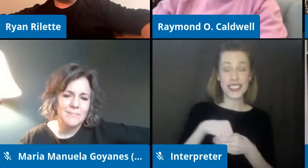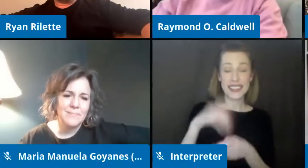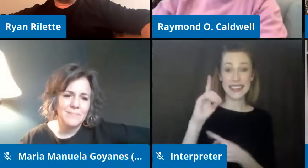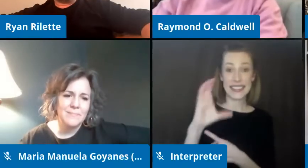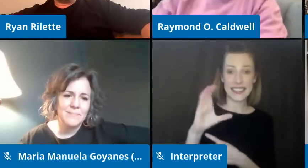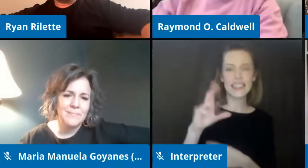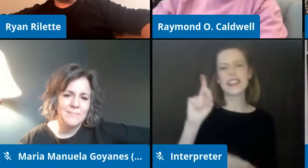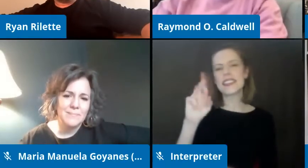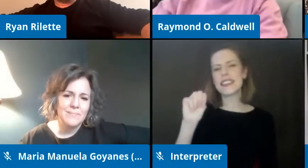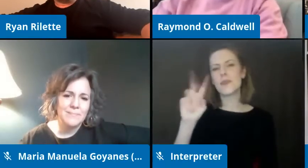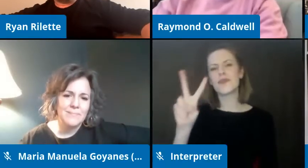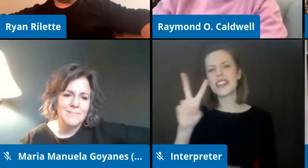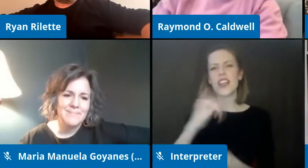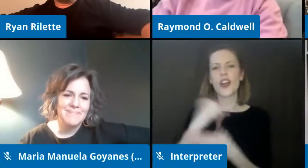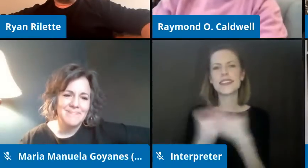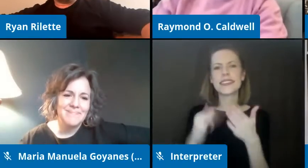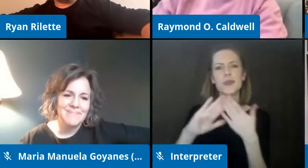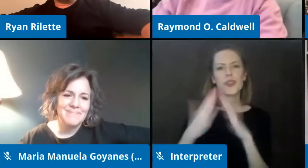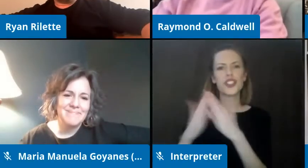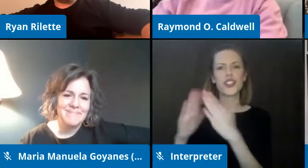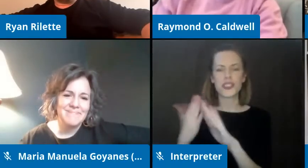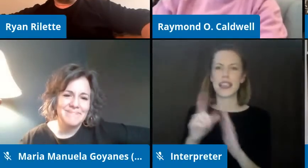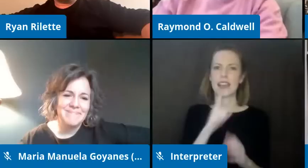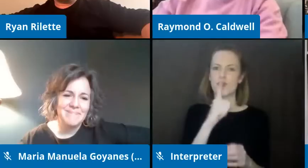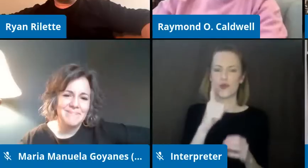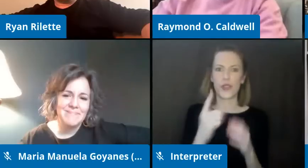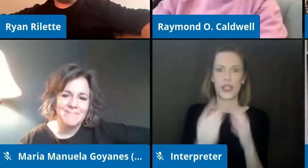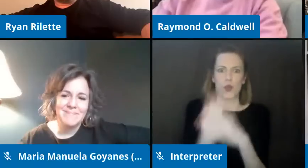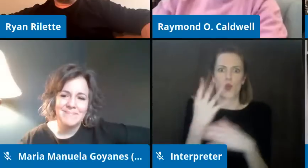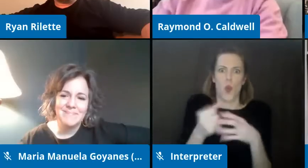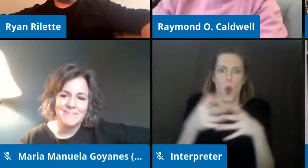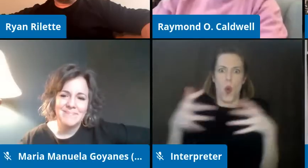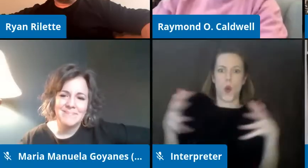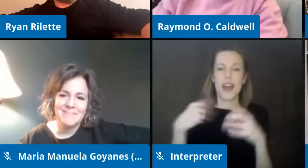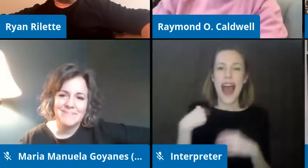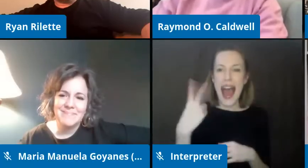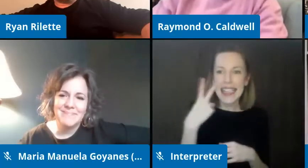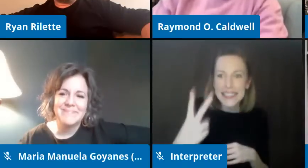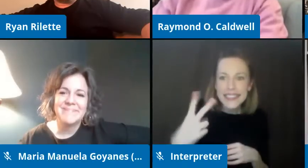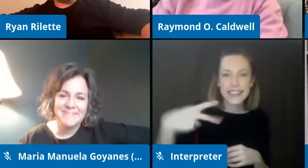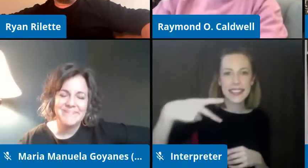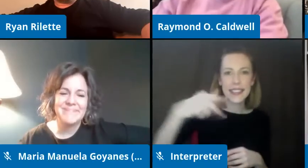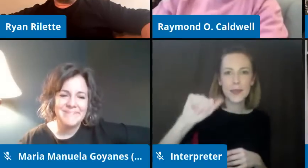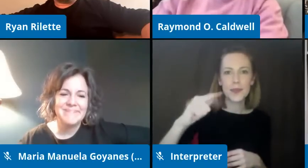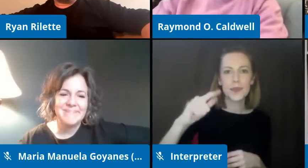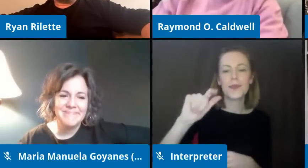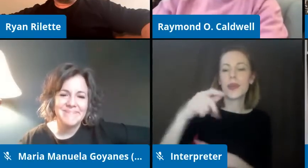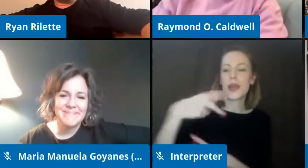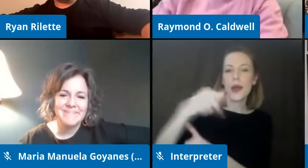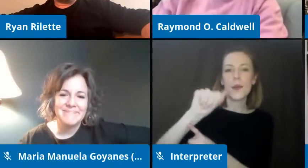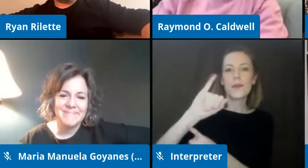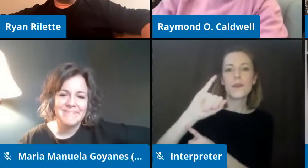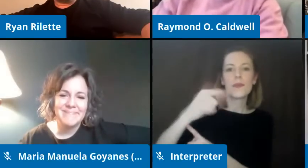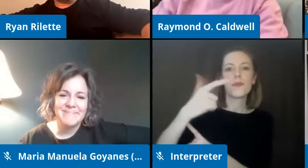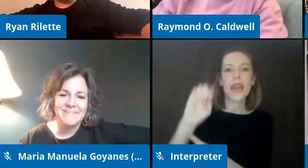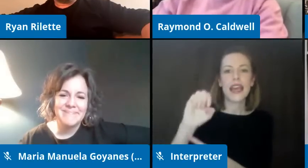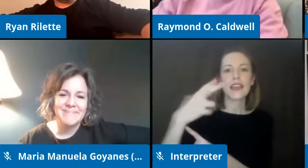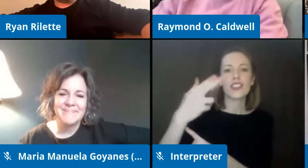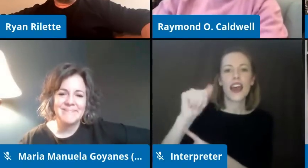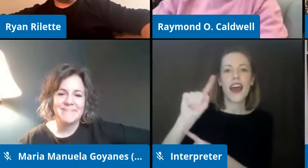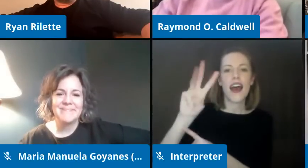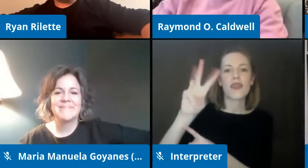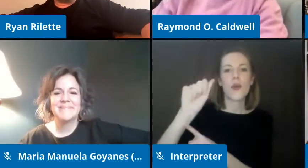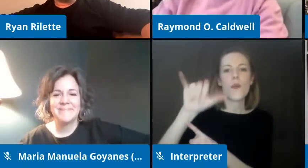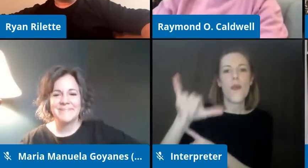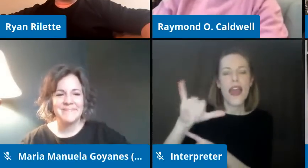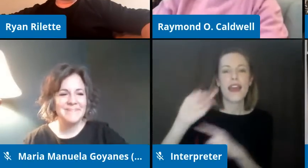so much better. And I see some of them are here on the call right now. I'm seeing notes from Paige Hathaway, set designer, about my mic possibly rubbing on my